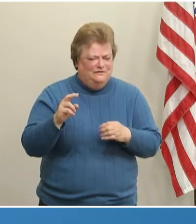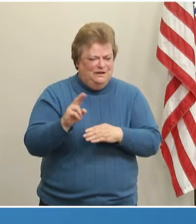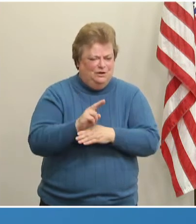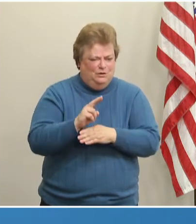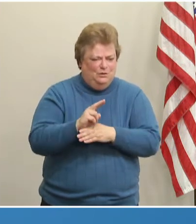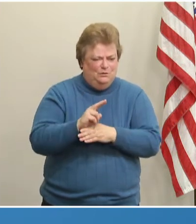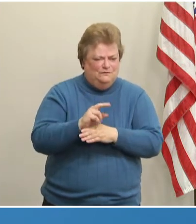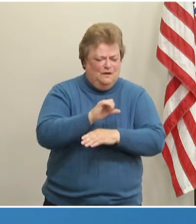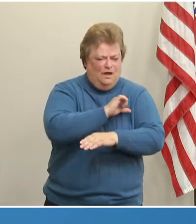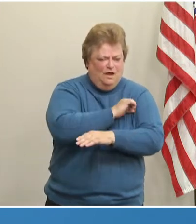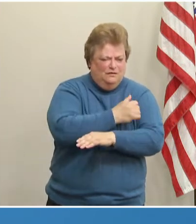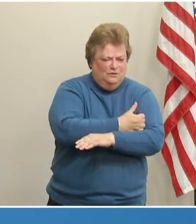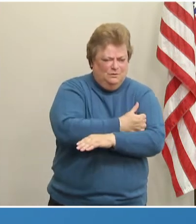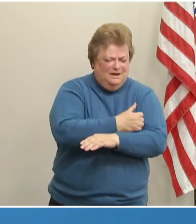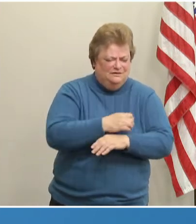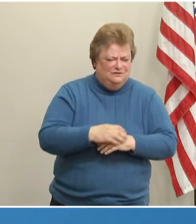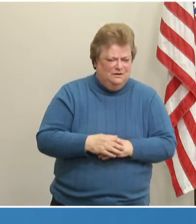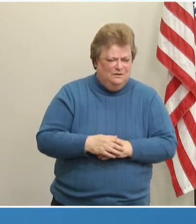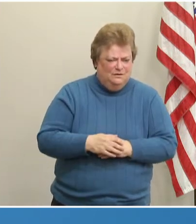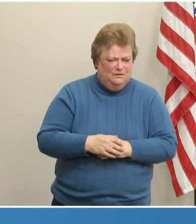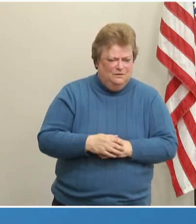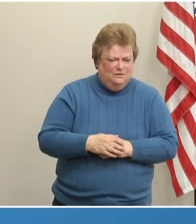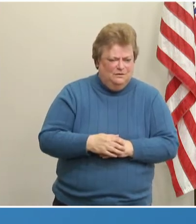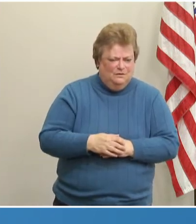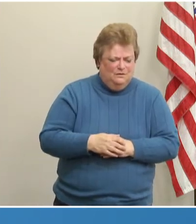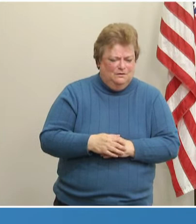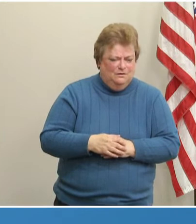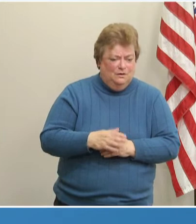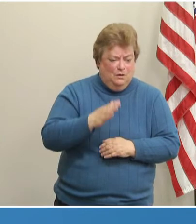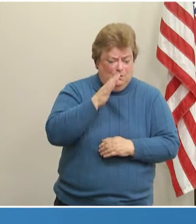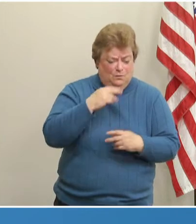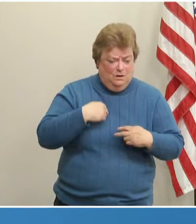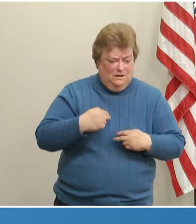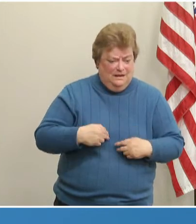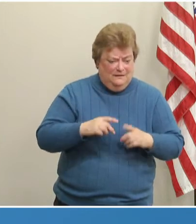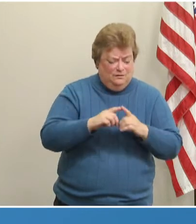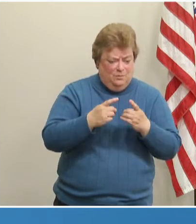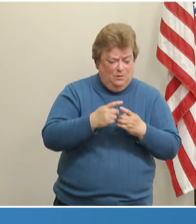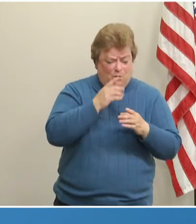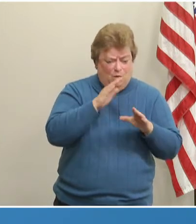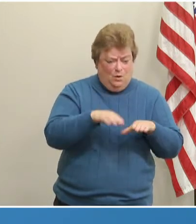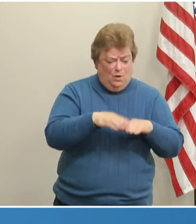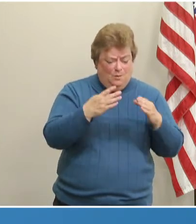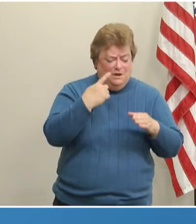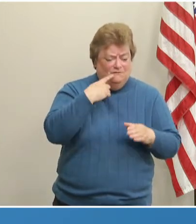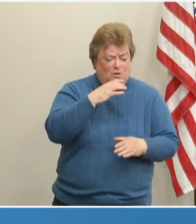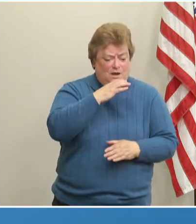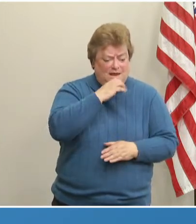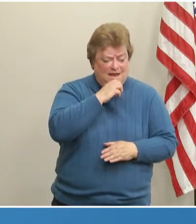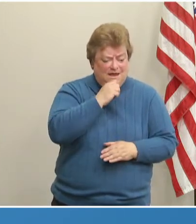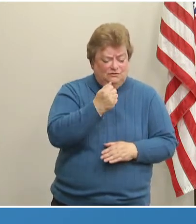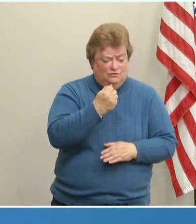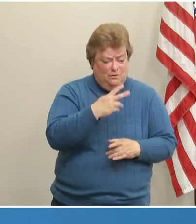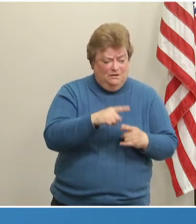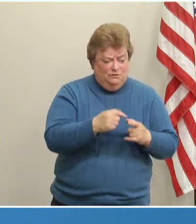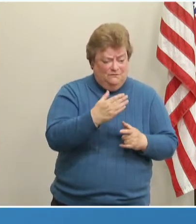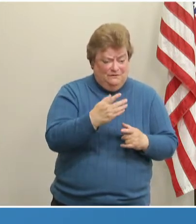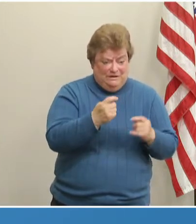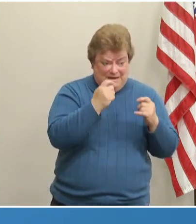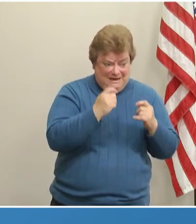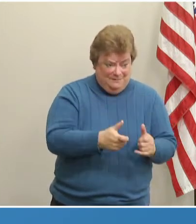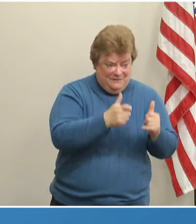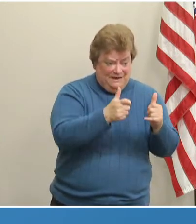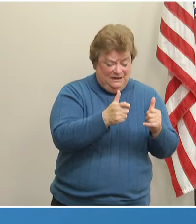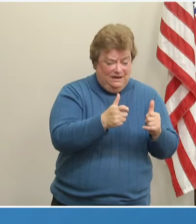authorization, would the health department open up vaccinations to kids 12 to 15 immediately or